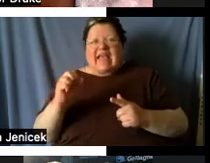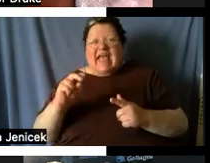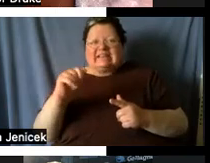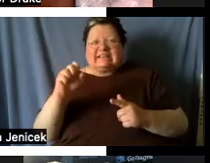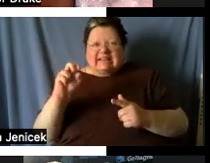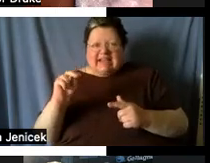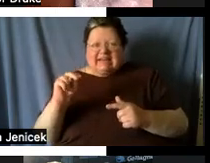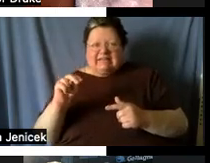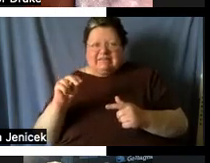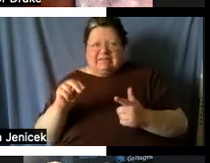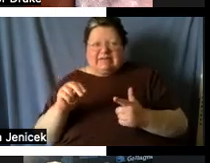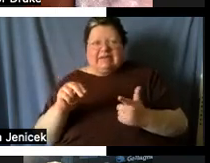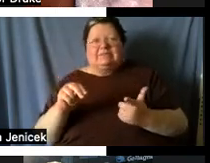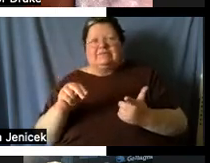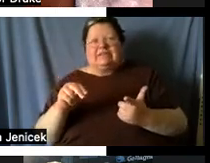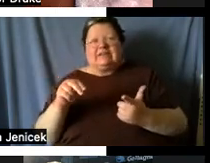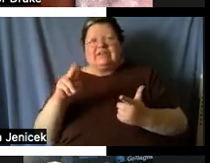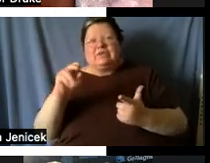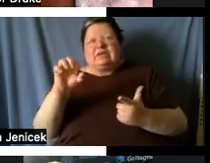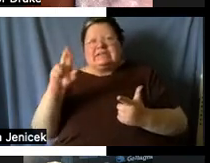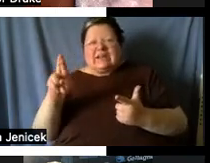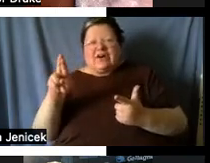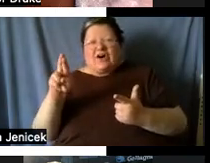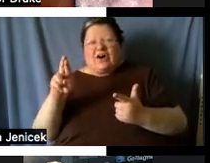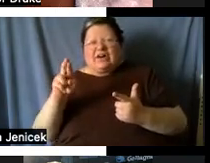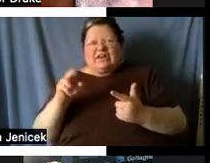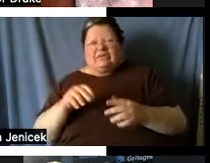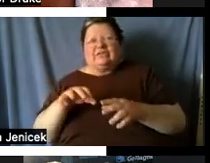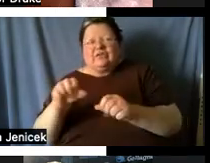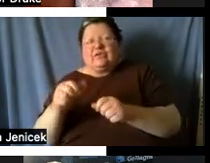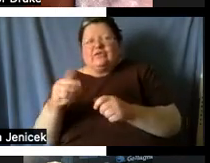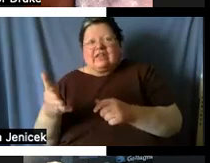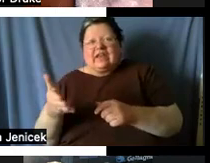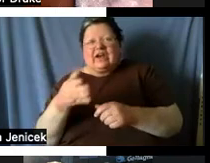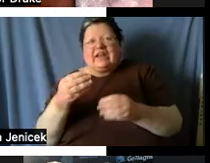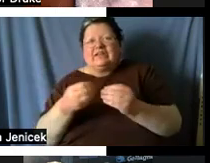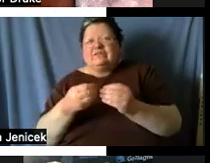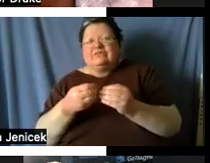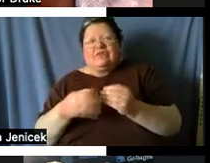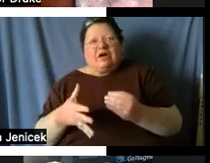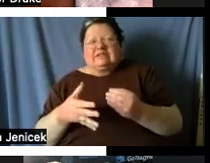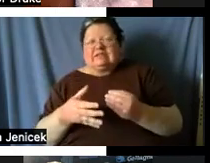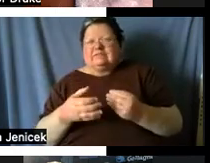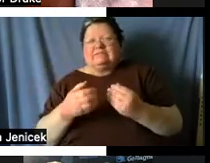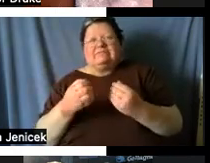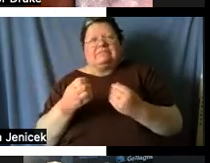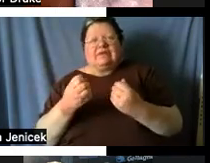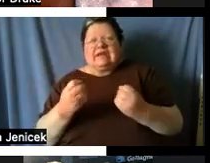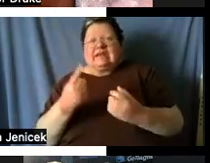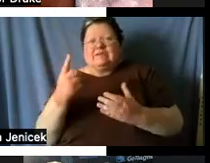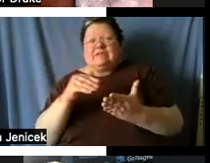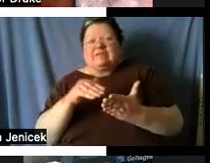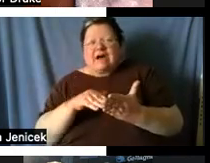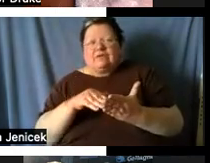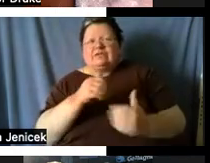Afghanistan, the Soviets invaded Afghanistan and lost thousands of soldiers there,